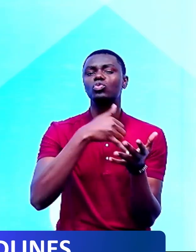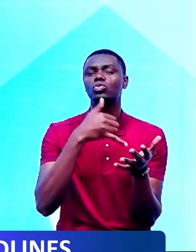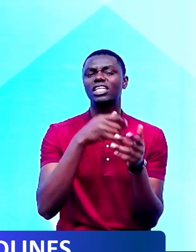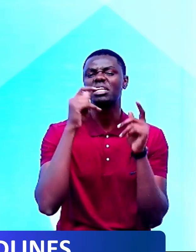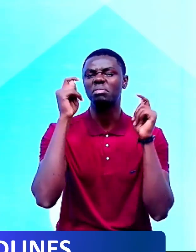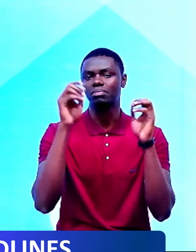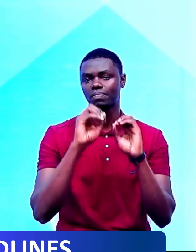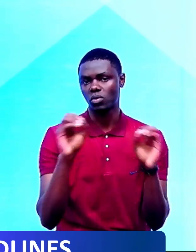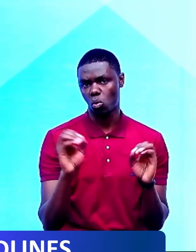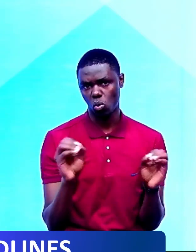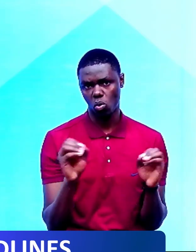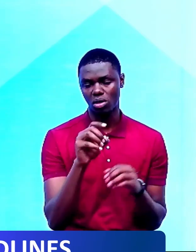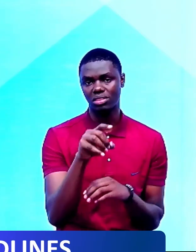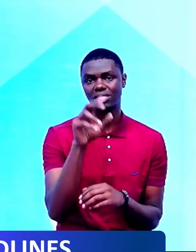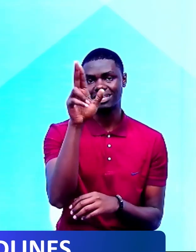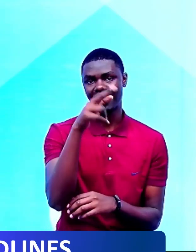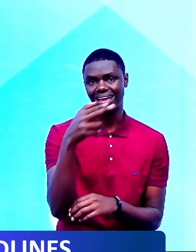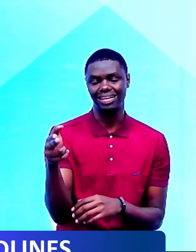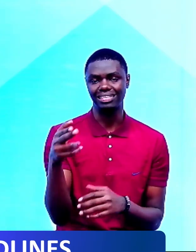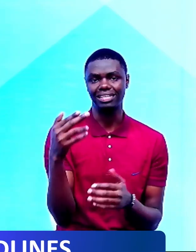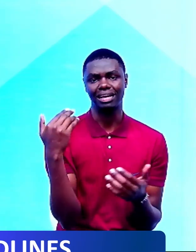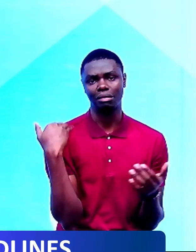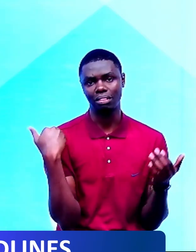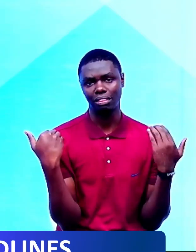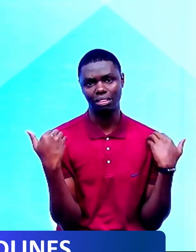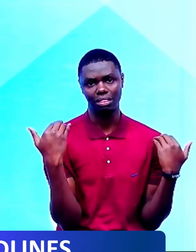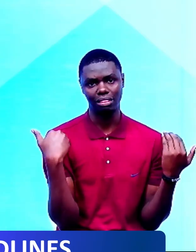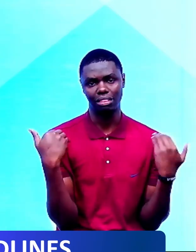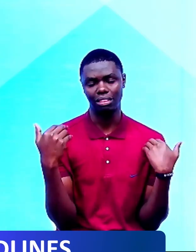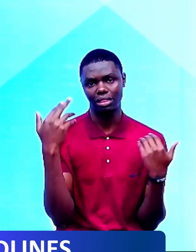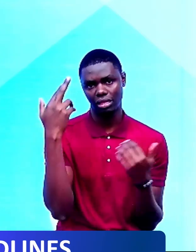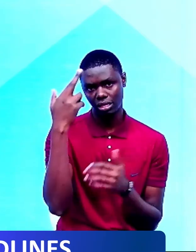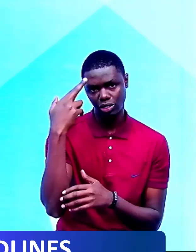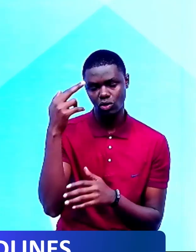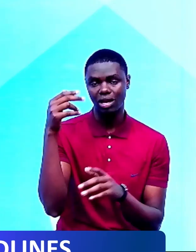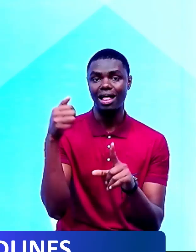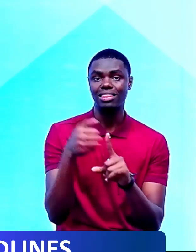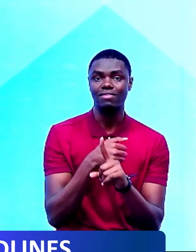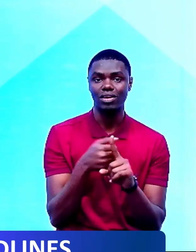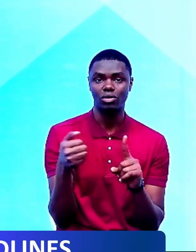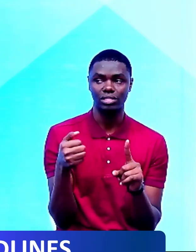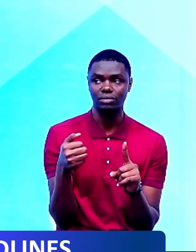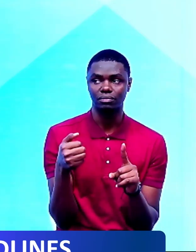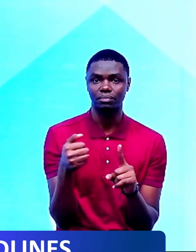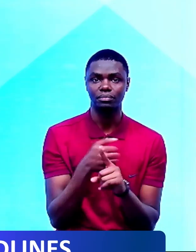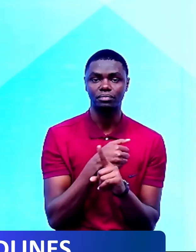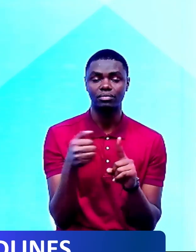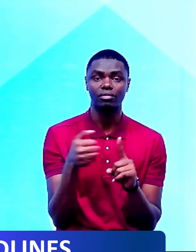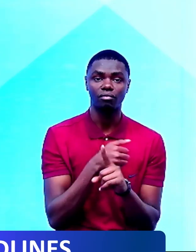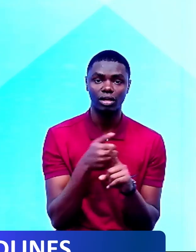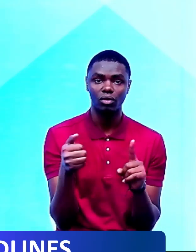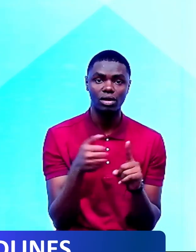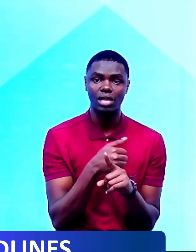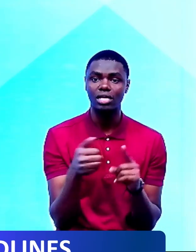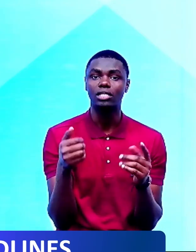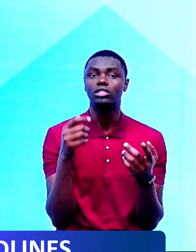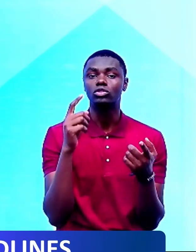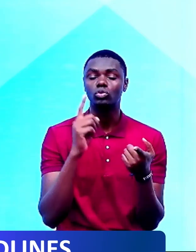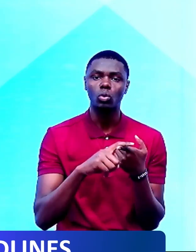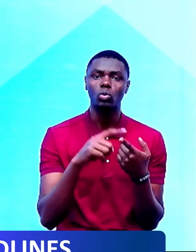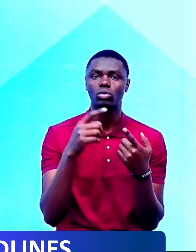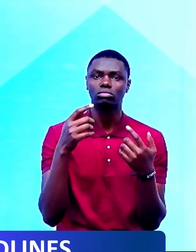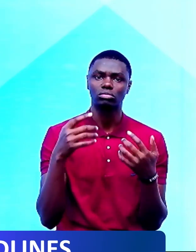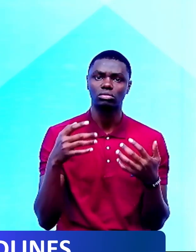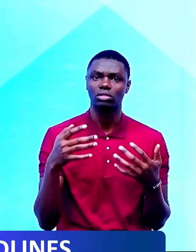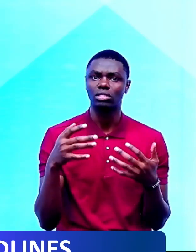demonstrations, and this is highlighting a disturbing pattern and the violence intrusion into residential